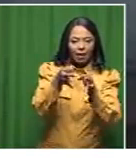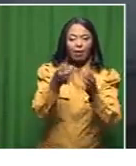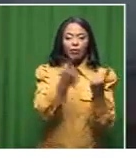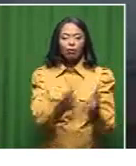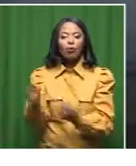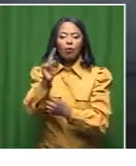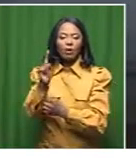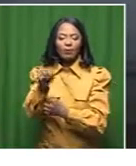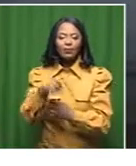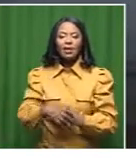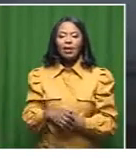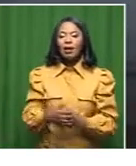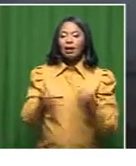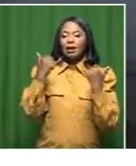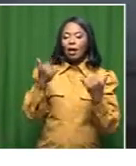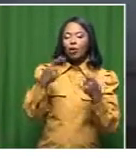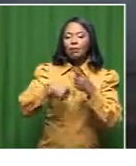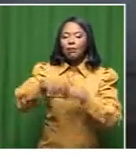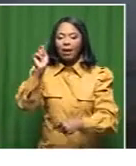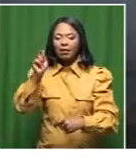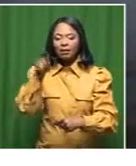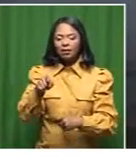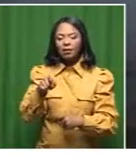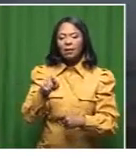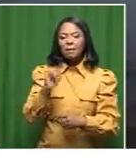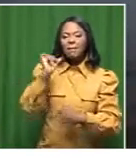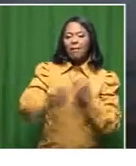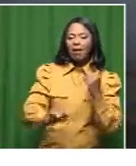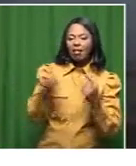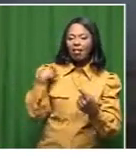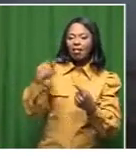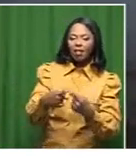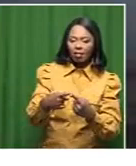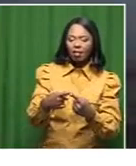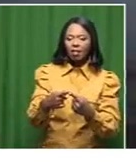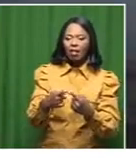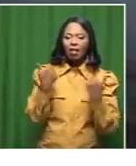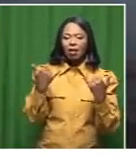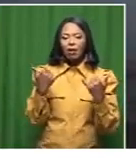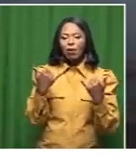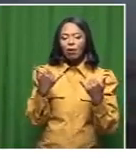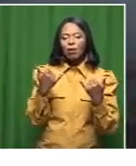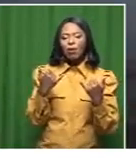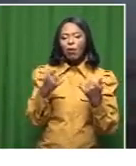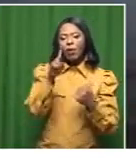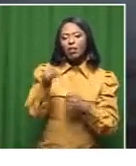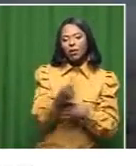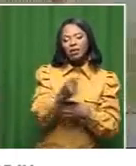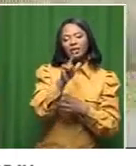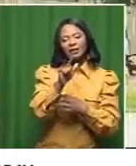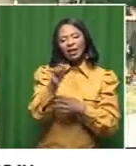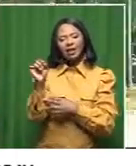the journey here. We spent a couple of months mapping all our immediate neighbors. We mapped almost 1,700